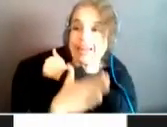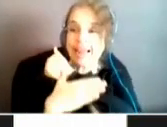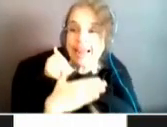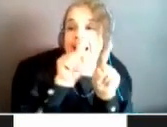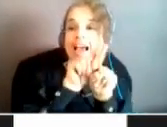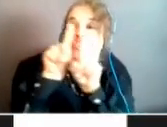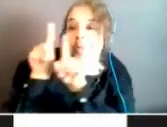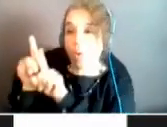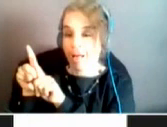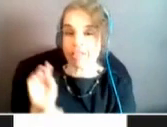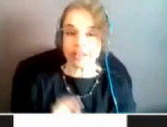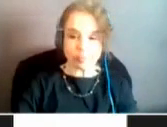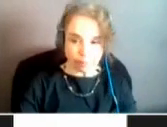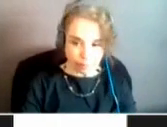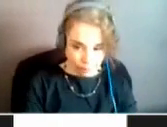slide.